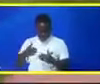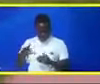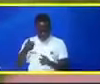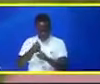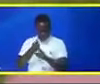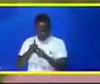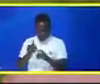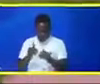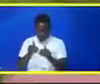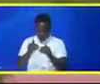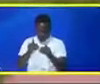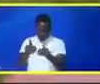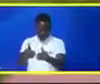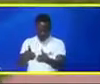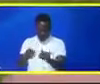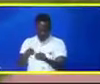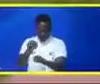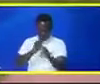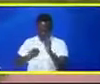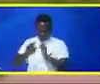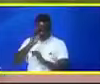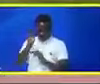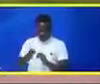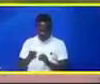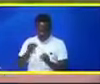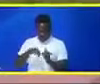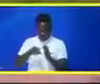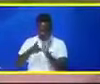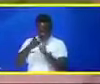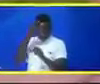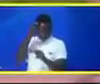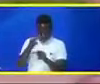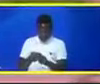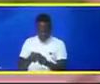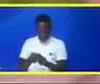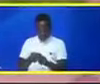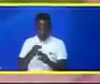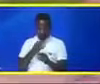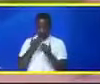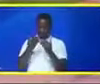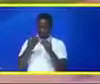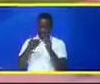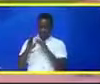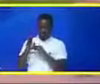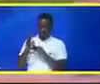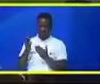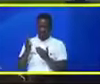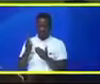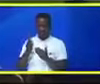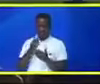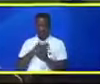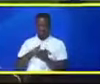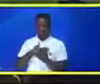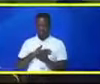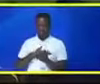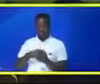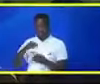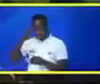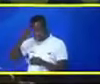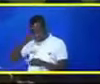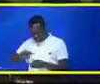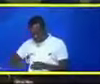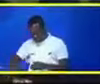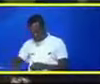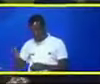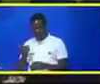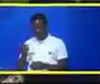forward ever and backward never. In Jesus' name. Hang on for a minute. Please bring this little boy for me.